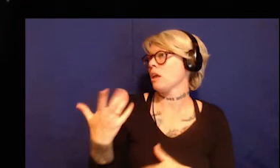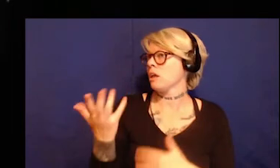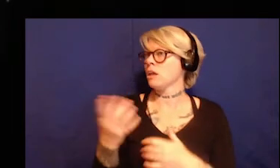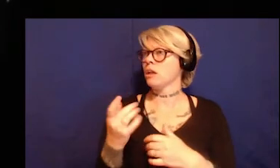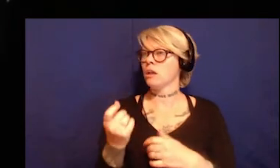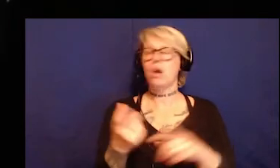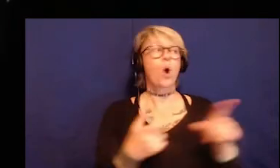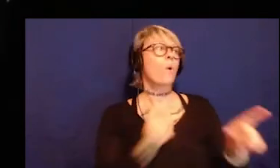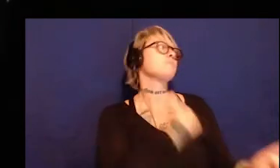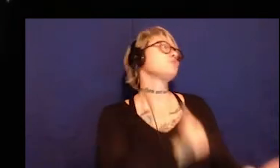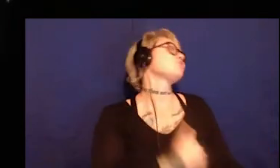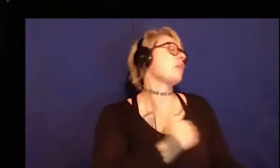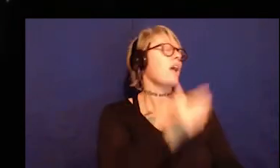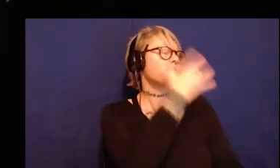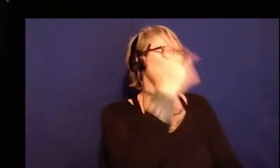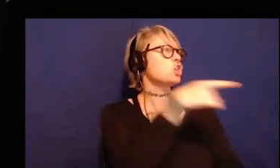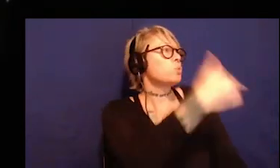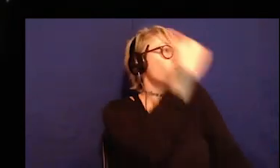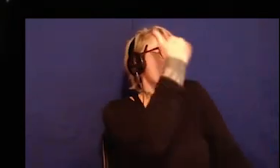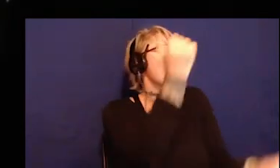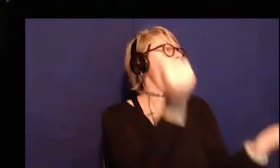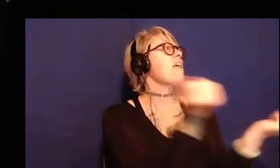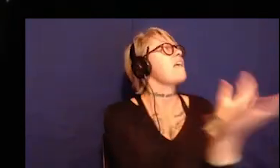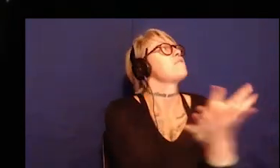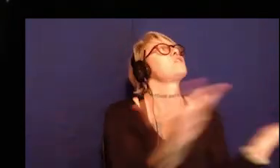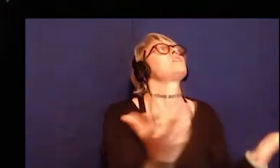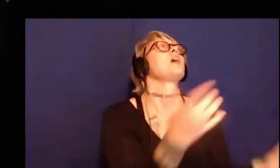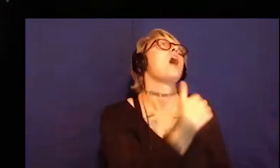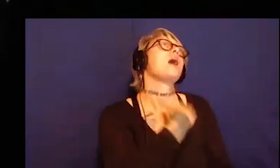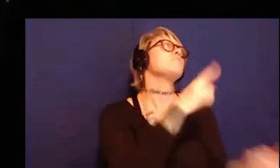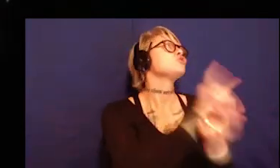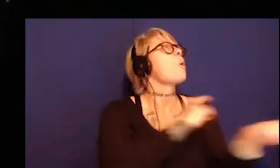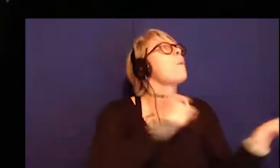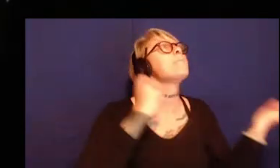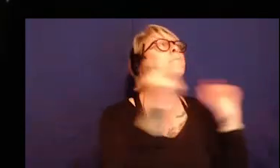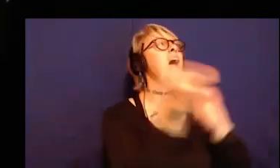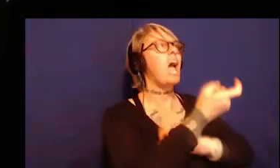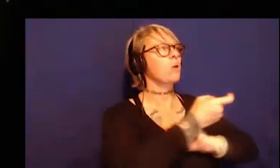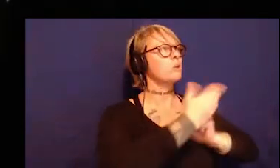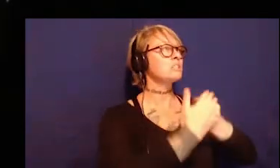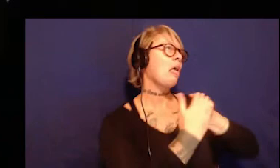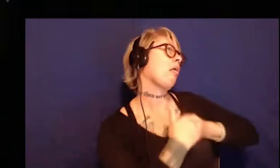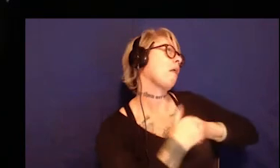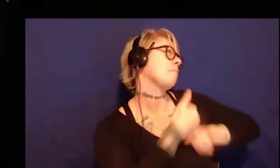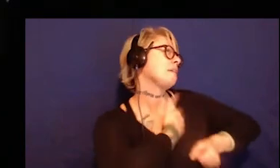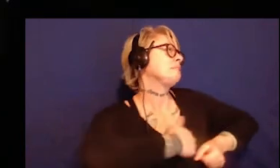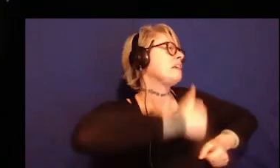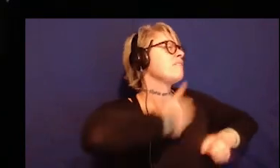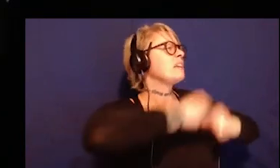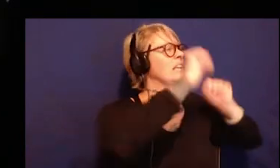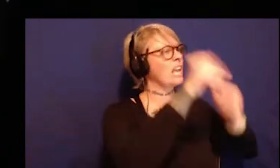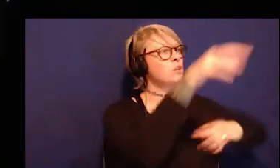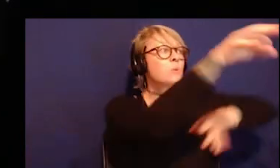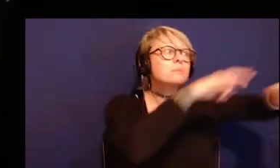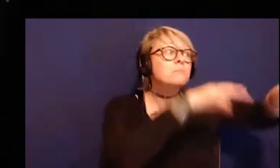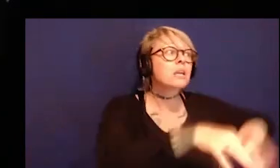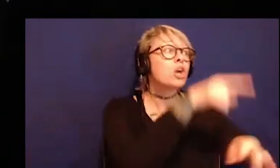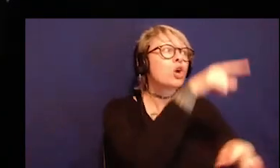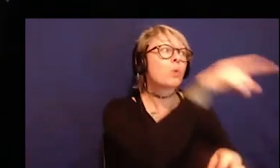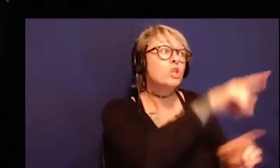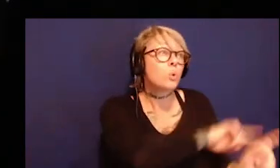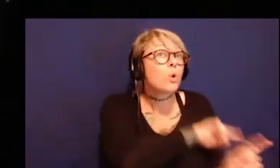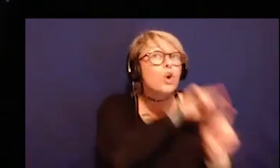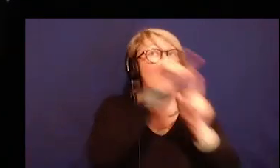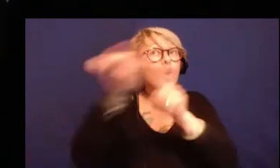know everything. Actually, because I'm so backwards and repressed, could you explain to me how upon your supposed return to the motherland